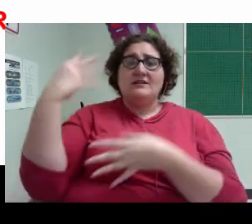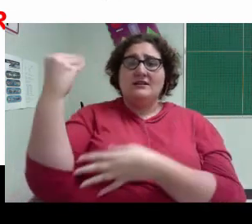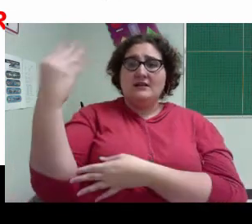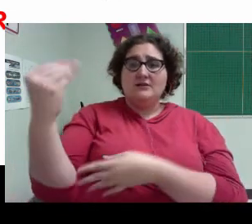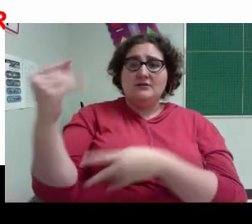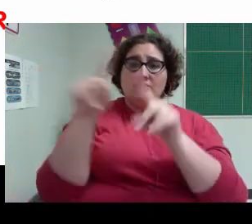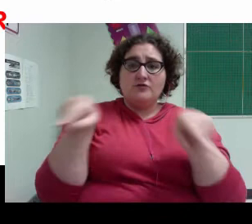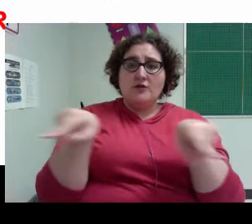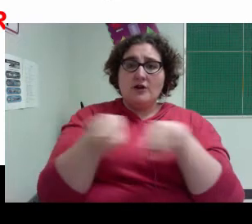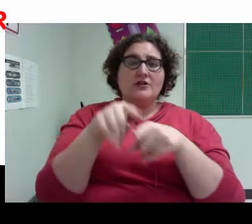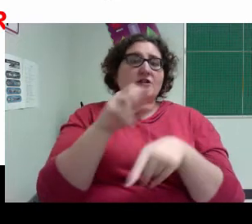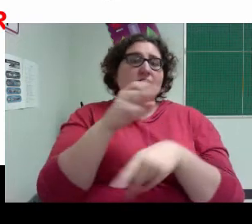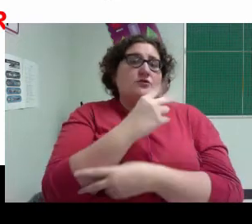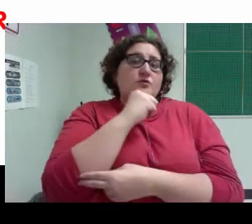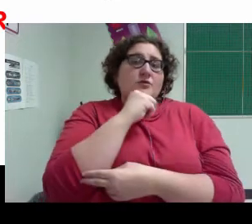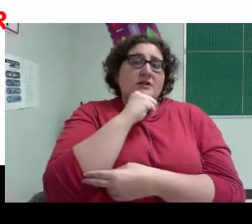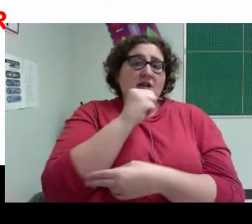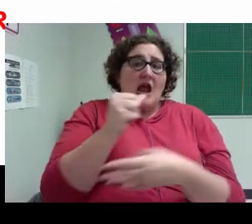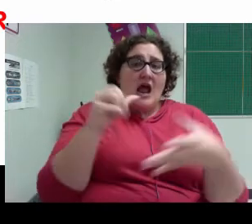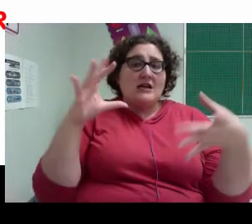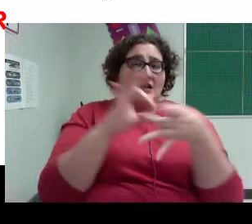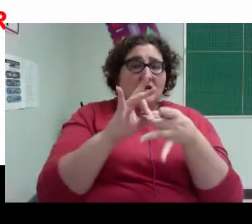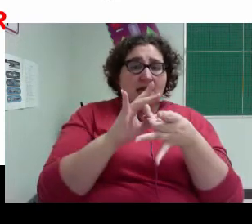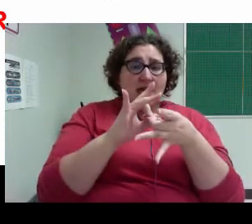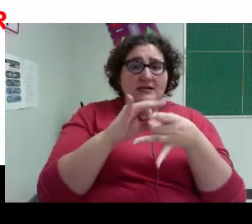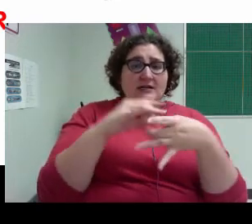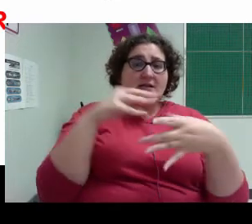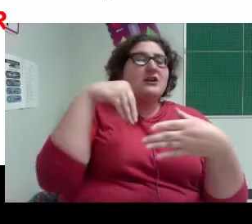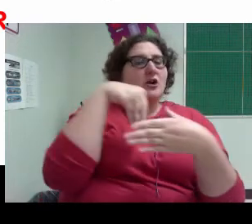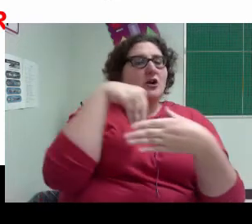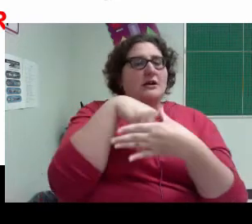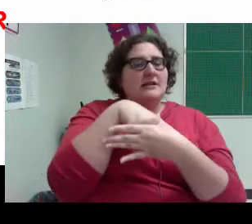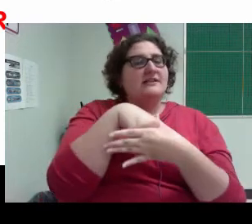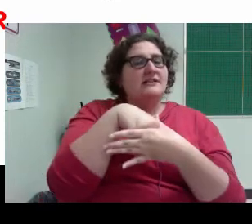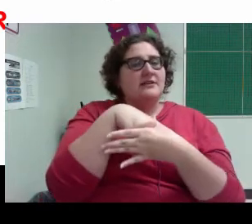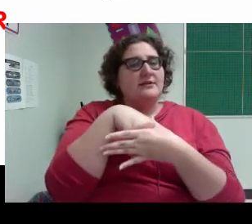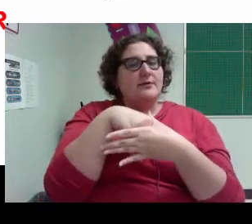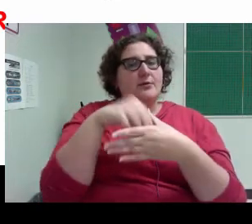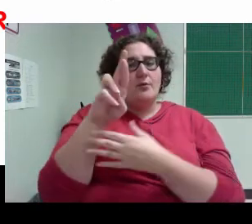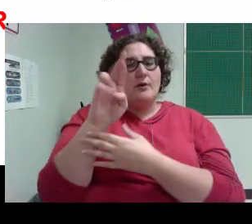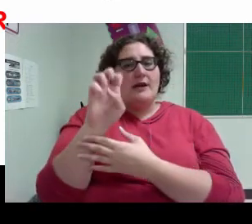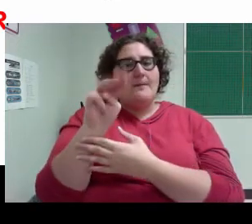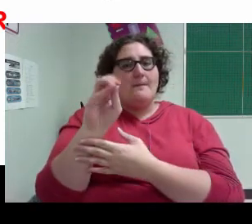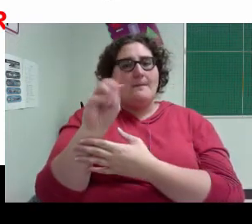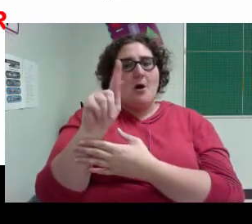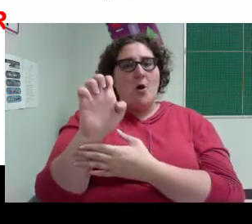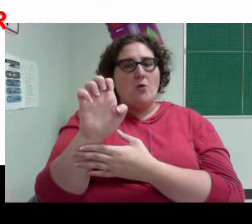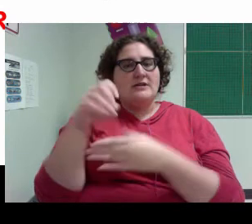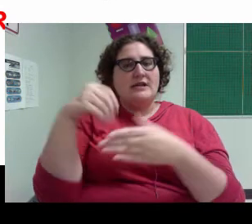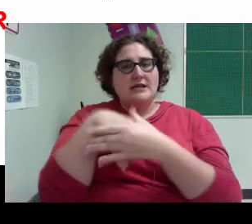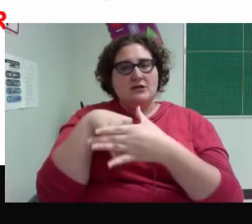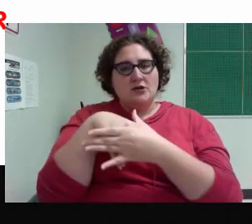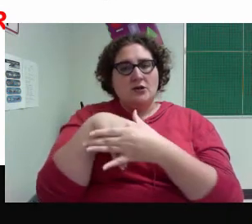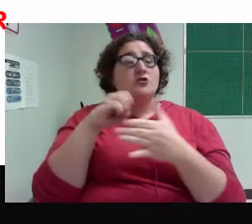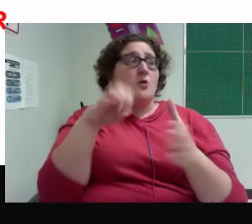the two non-adjacent interior angles are called the remote interior angles. So if I'm drawing a picture of